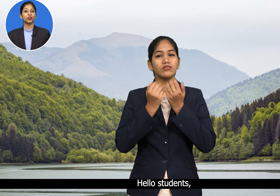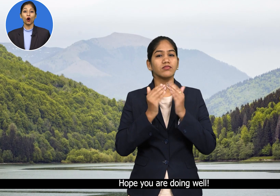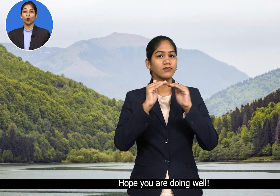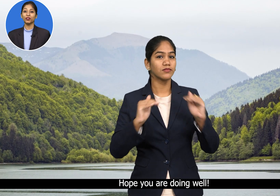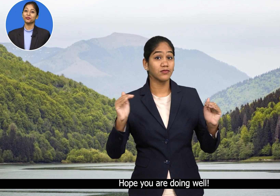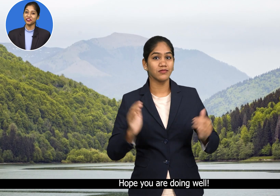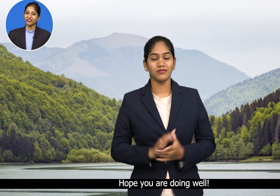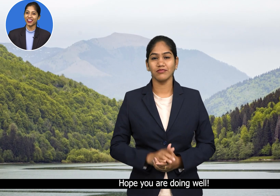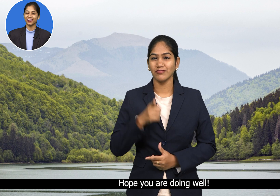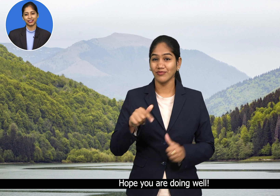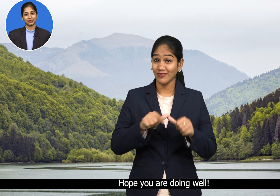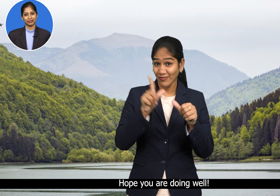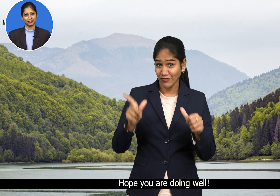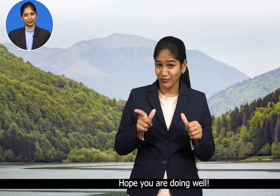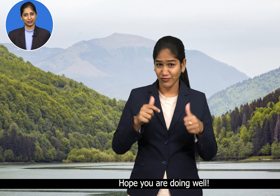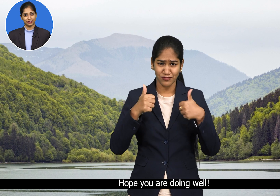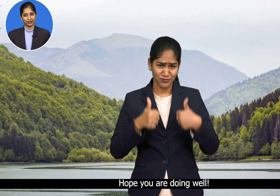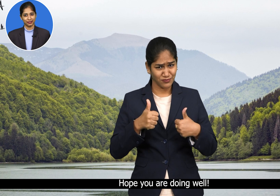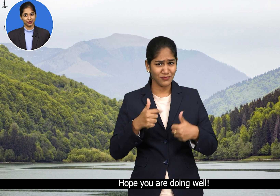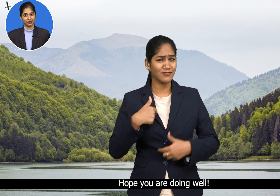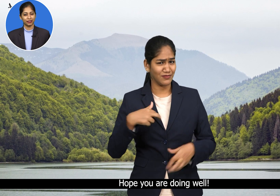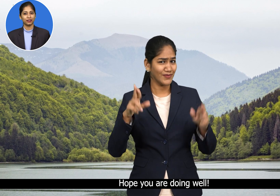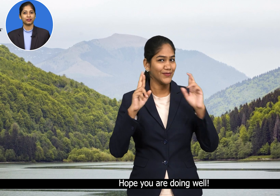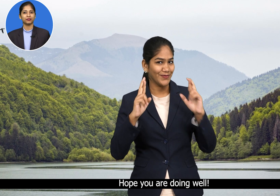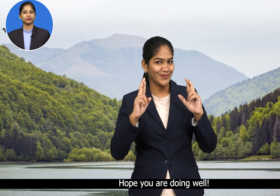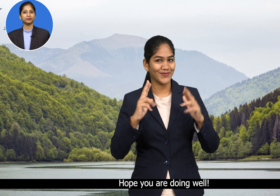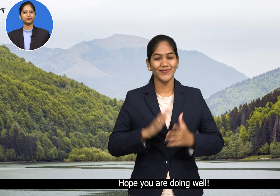friends. Hope you are doing well.